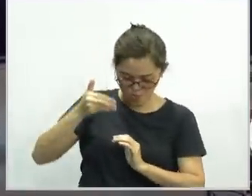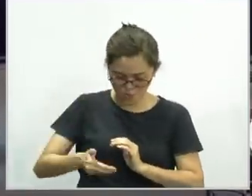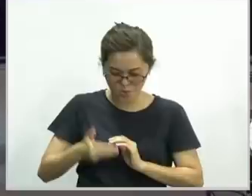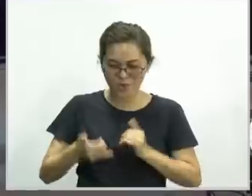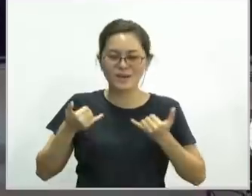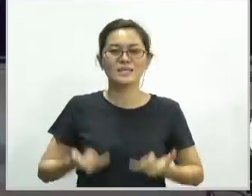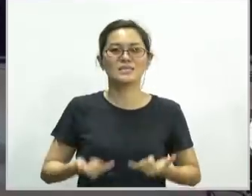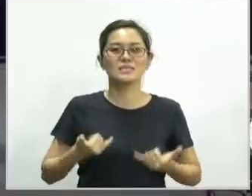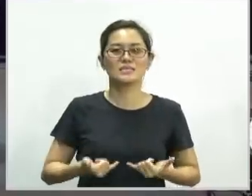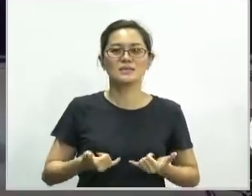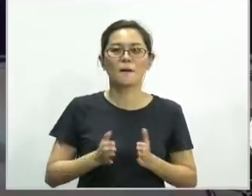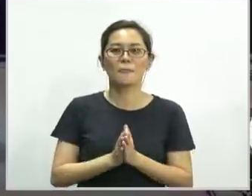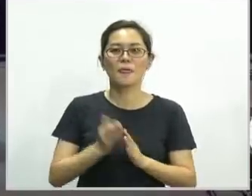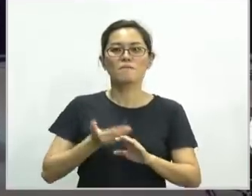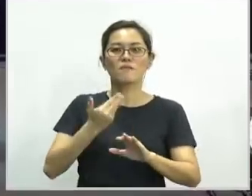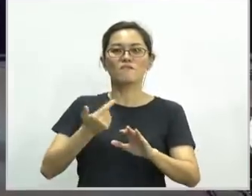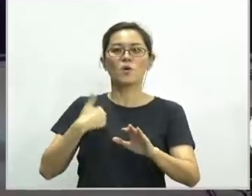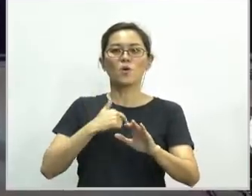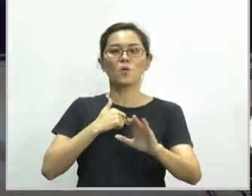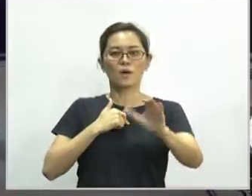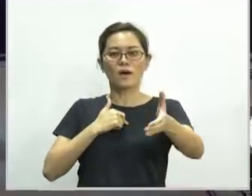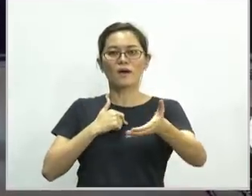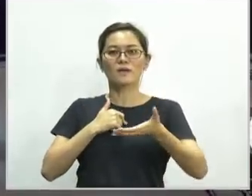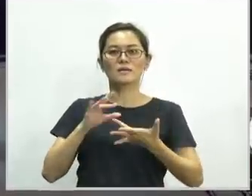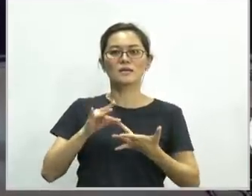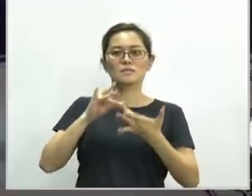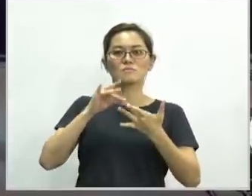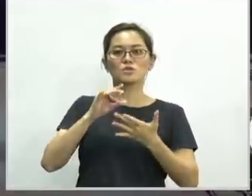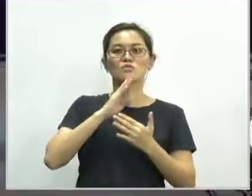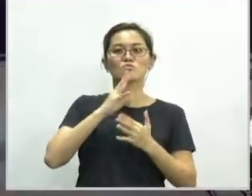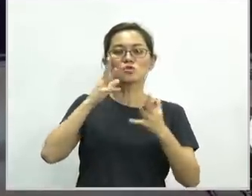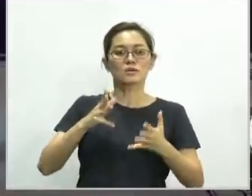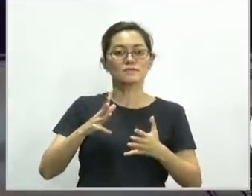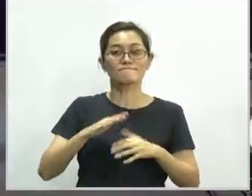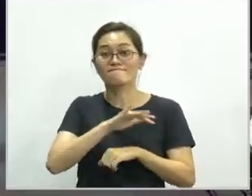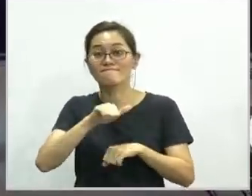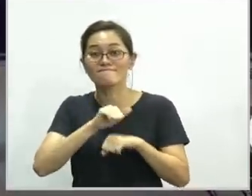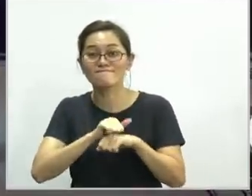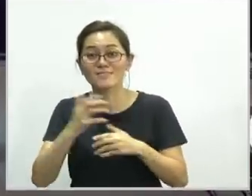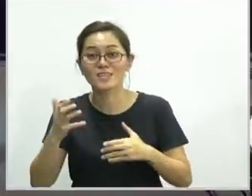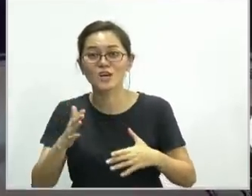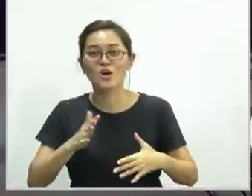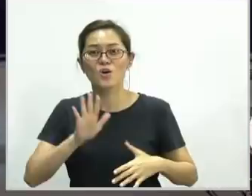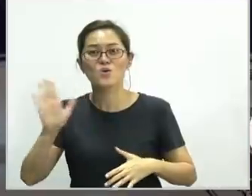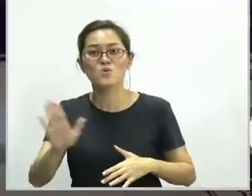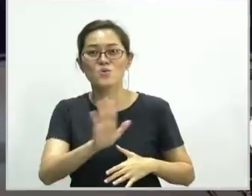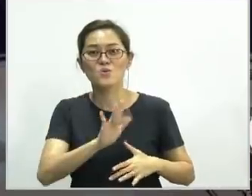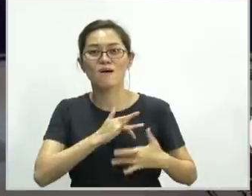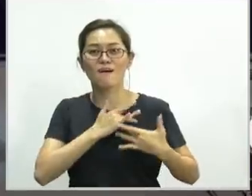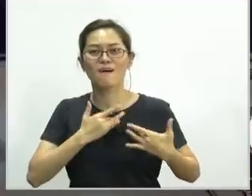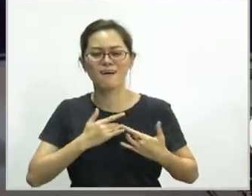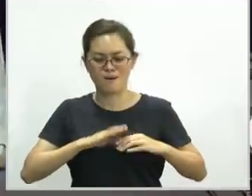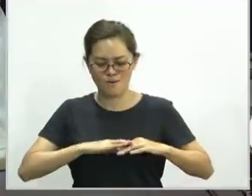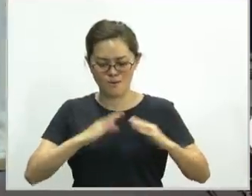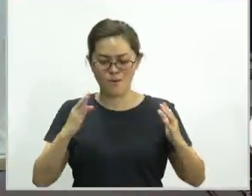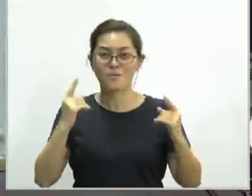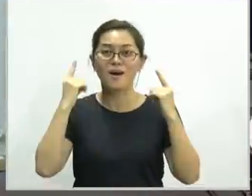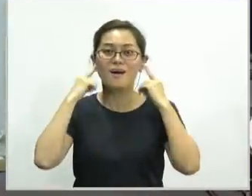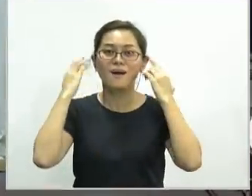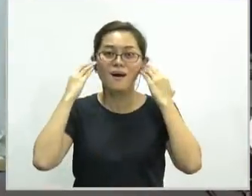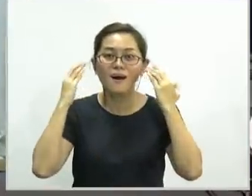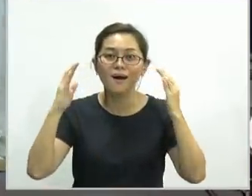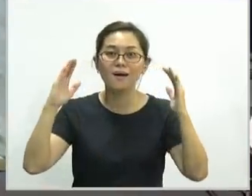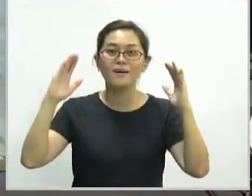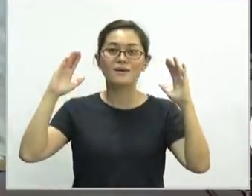yes. now before yes. we invite our special speaker. Yes. Singapore, can you open your hearts, open your ears to